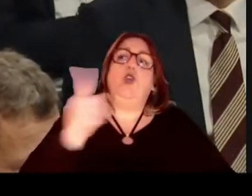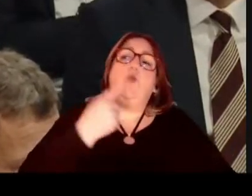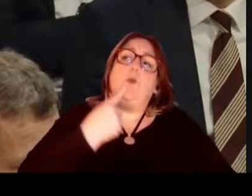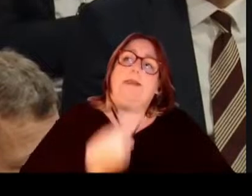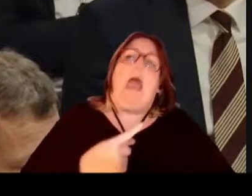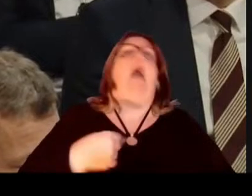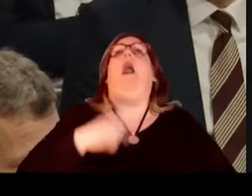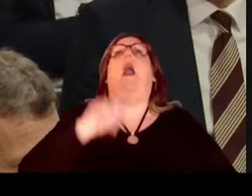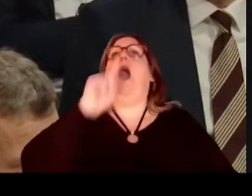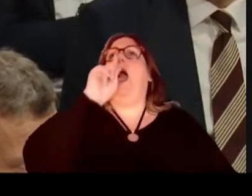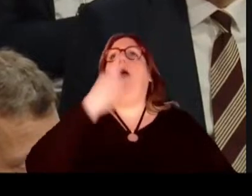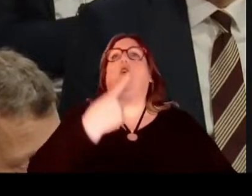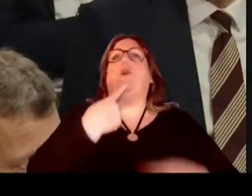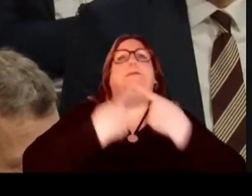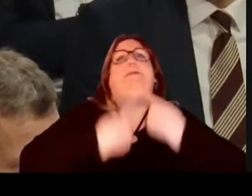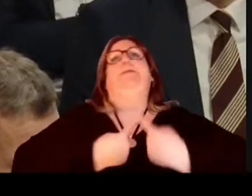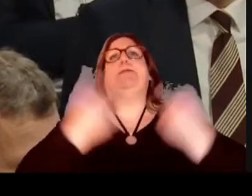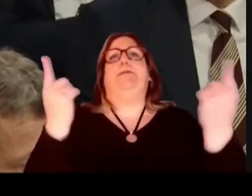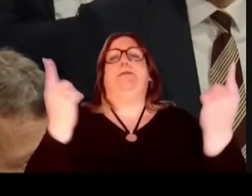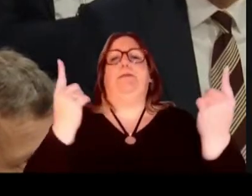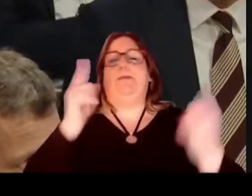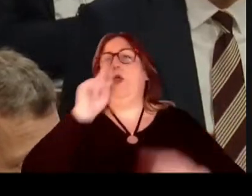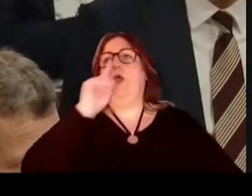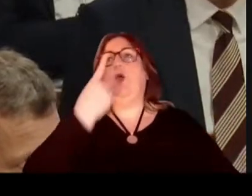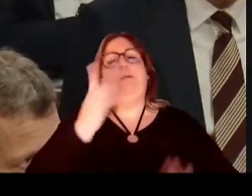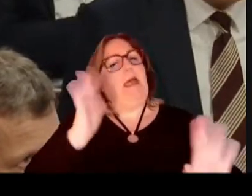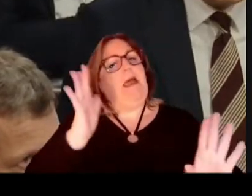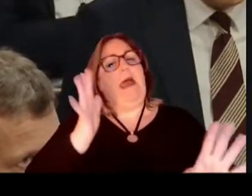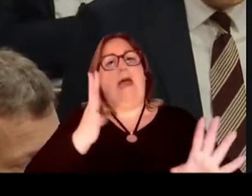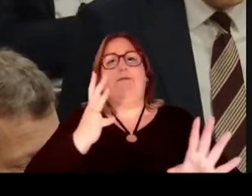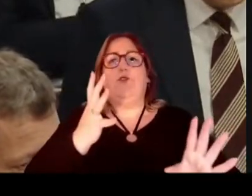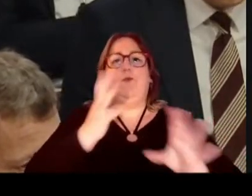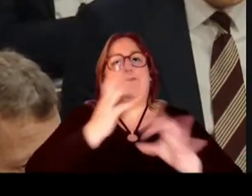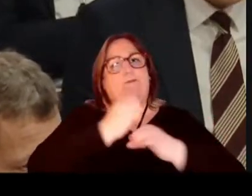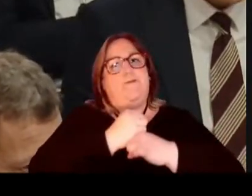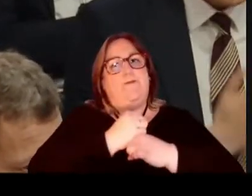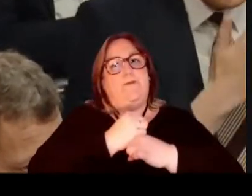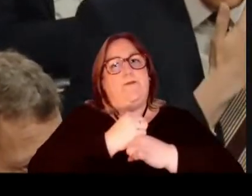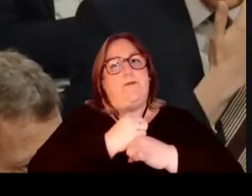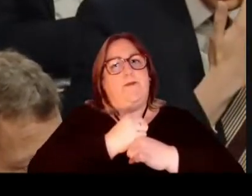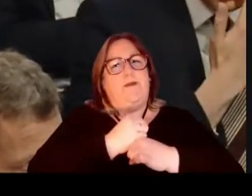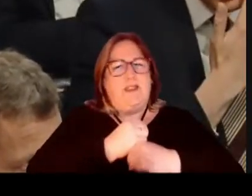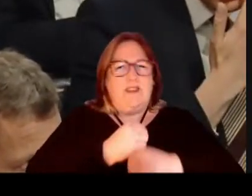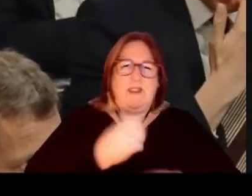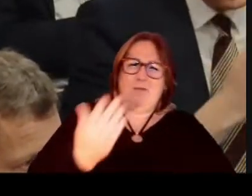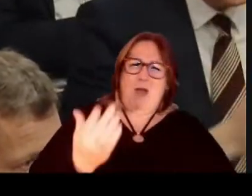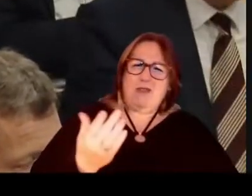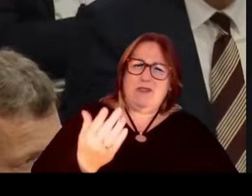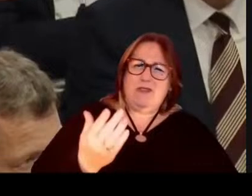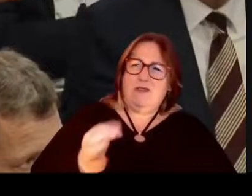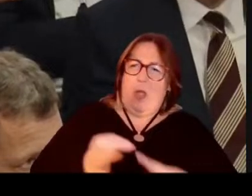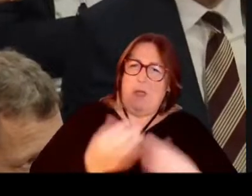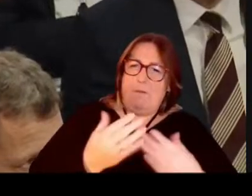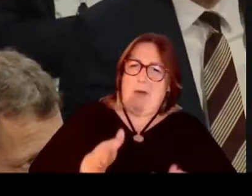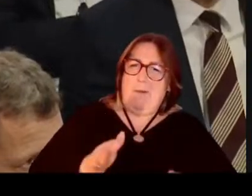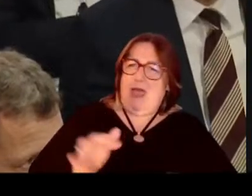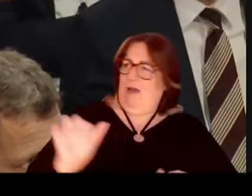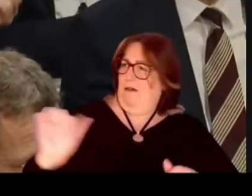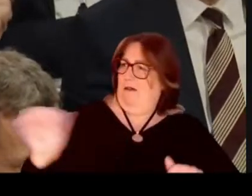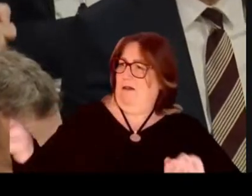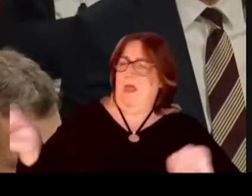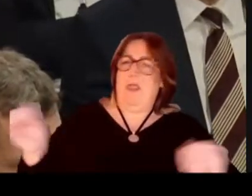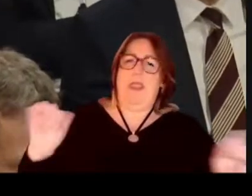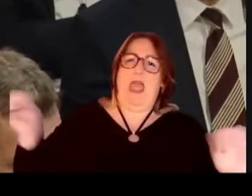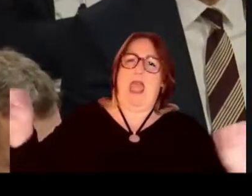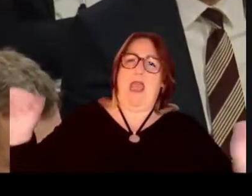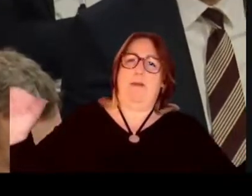that you couldn't do that, but didn't the public have a right to know, not least the neighbours who had ricin being produced on